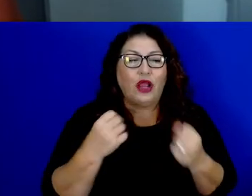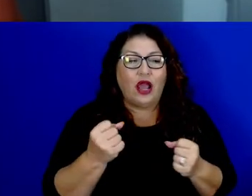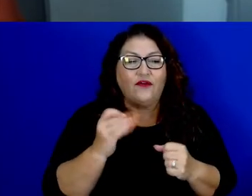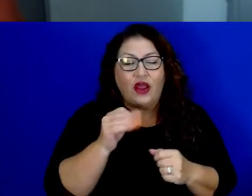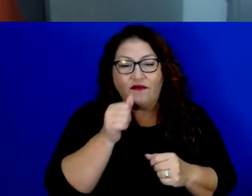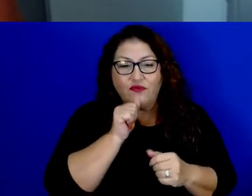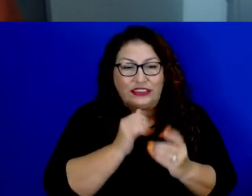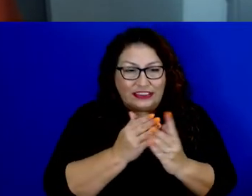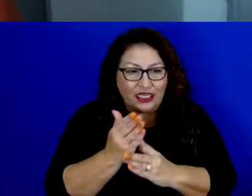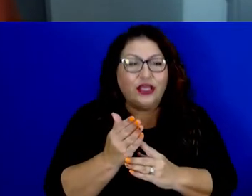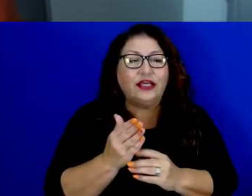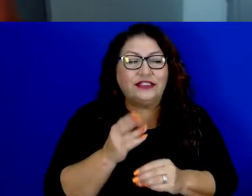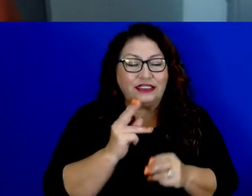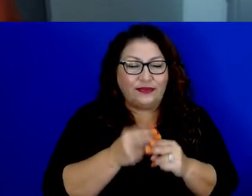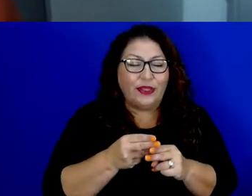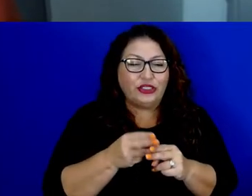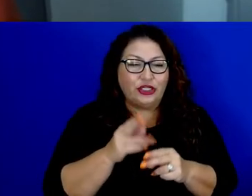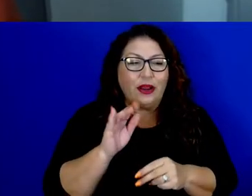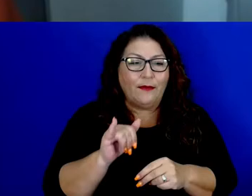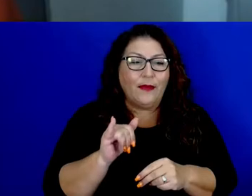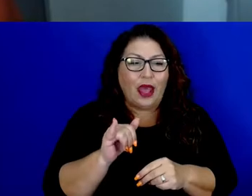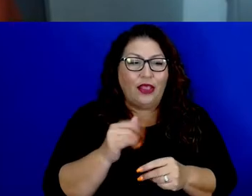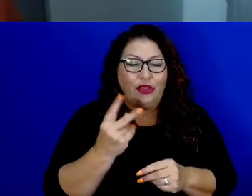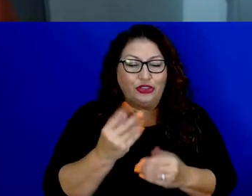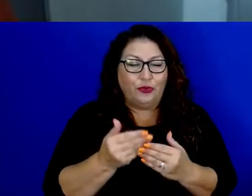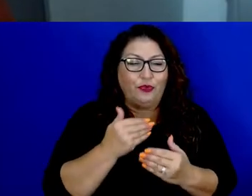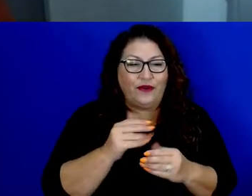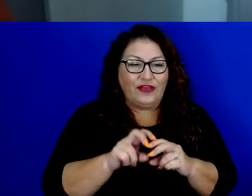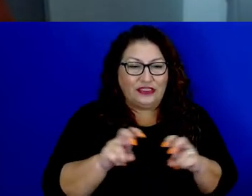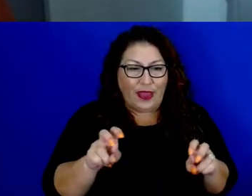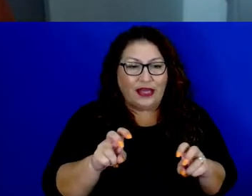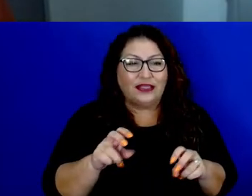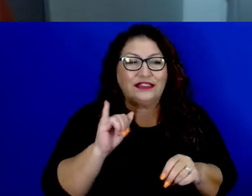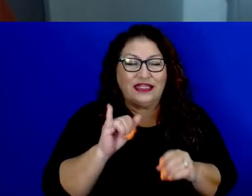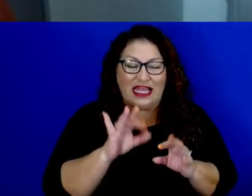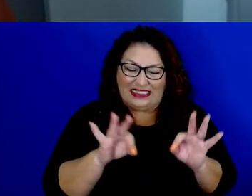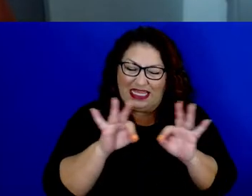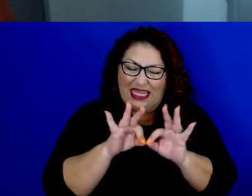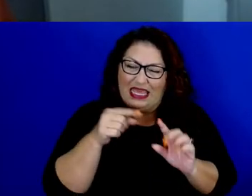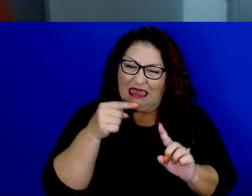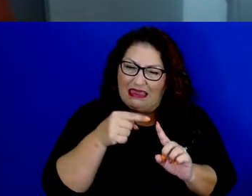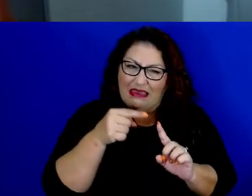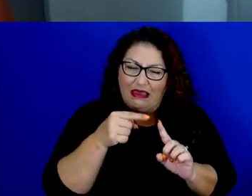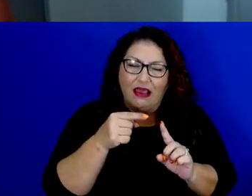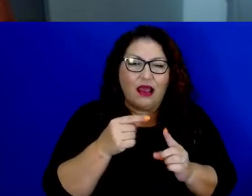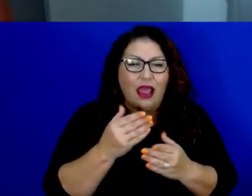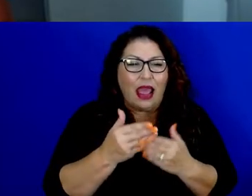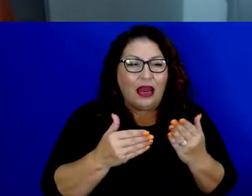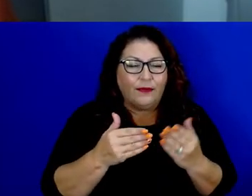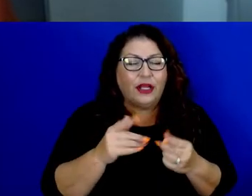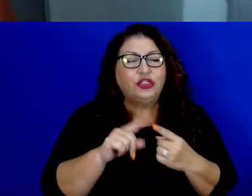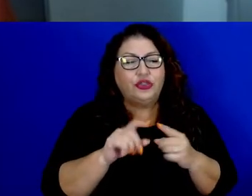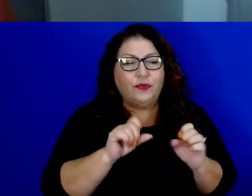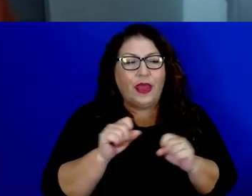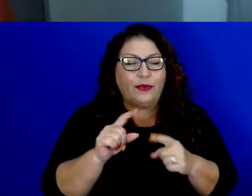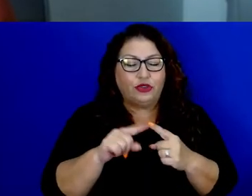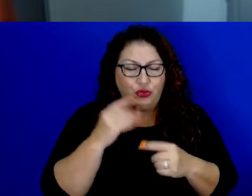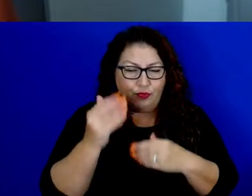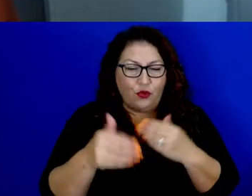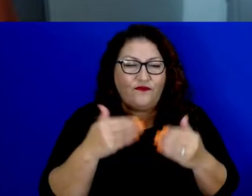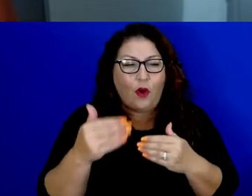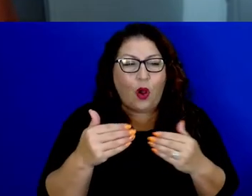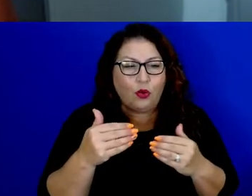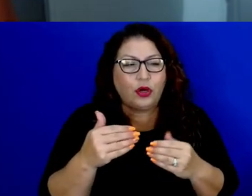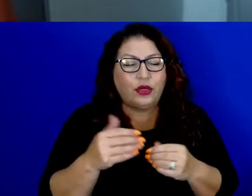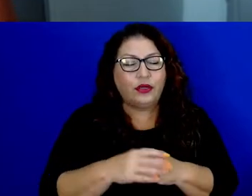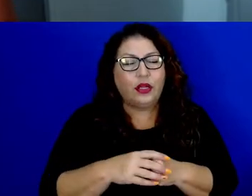by the two previous panelists, is a key element in order to move a step forward in this